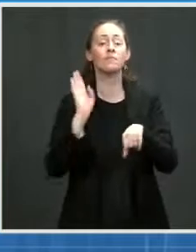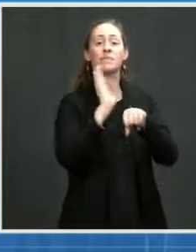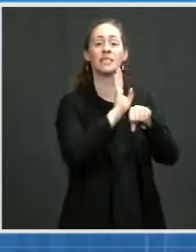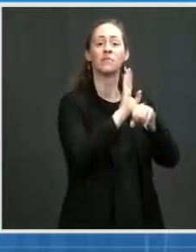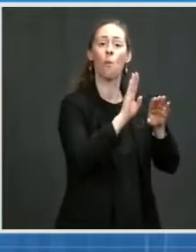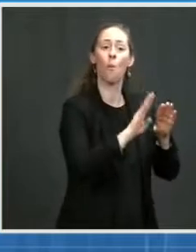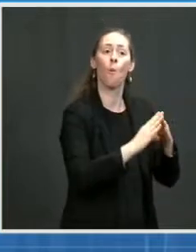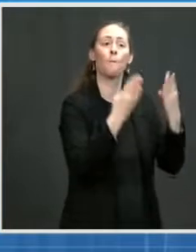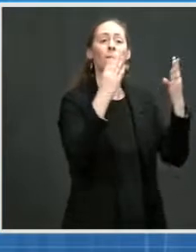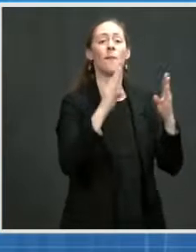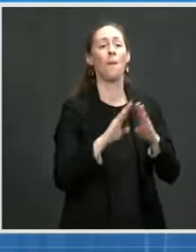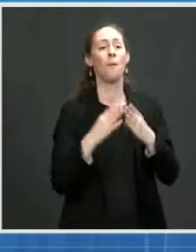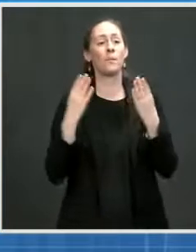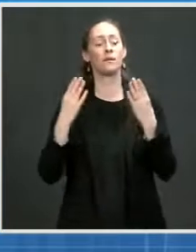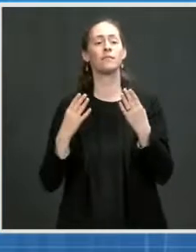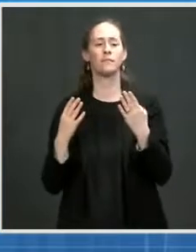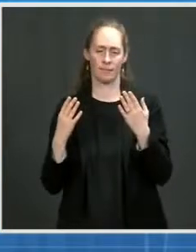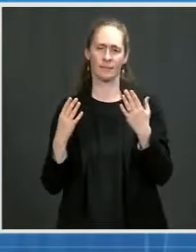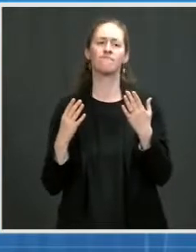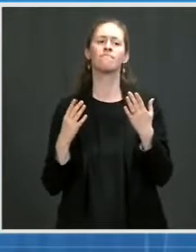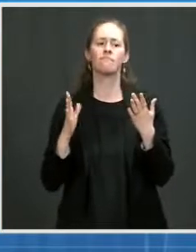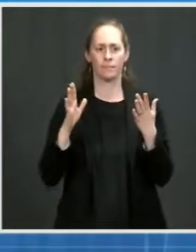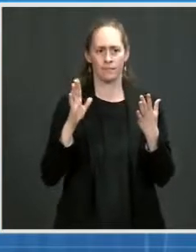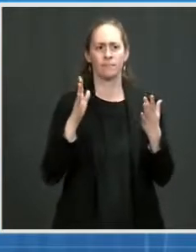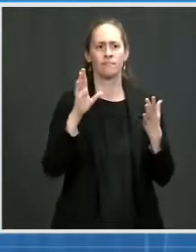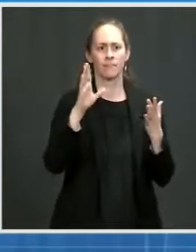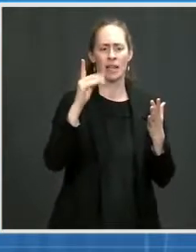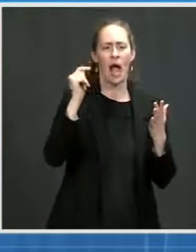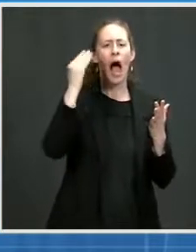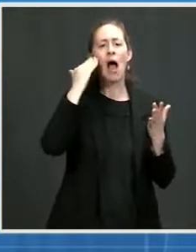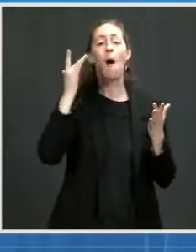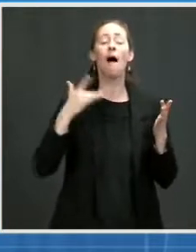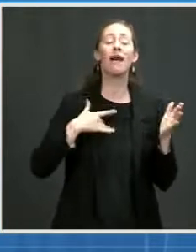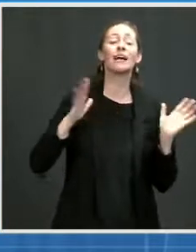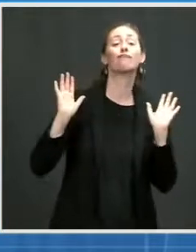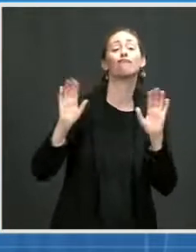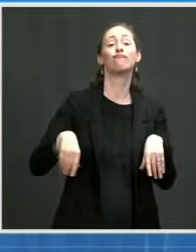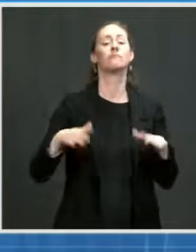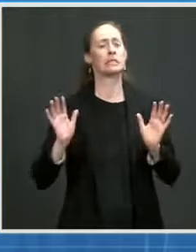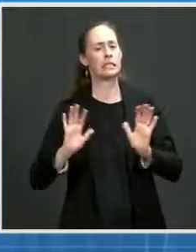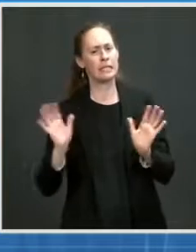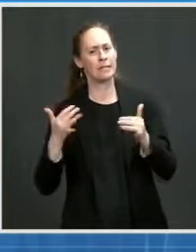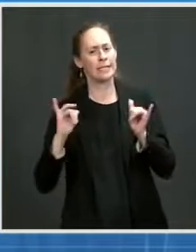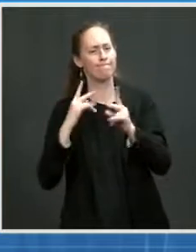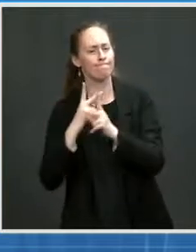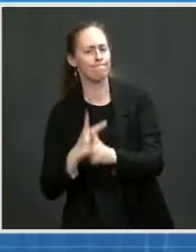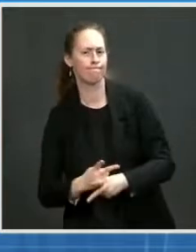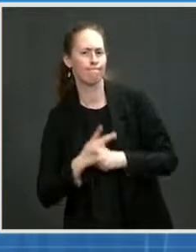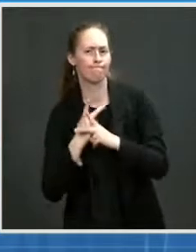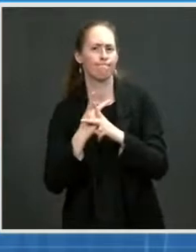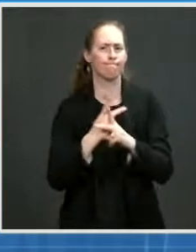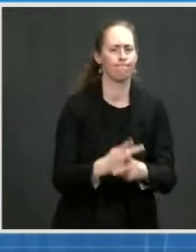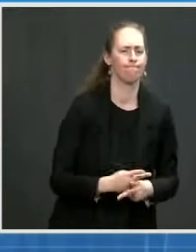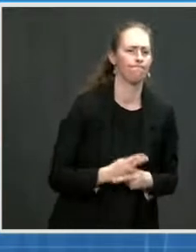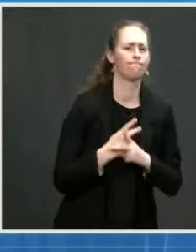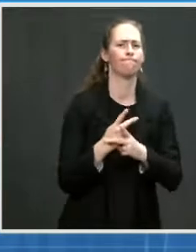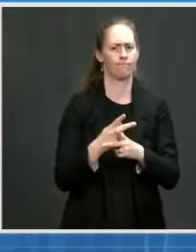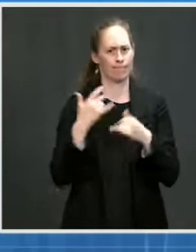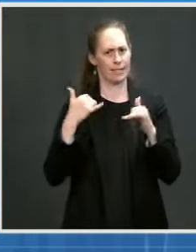of messages. We have more work to do to meet the President's goal of 70% of adult Americans with 1 shot by July